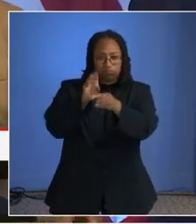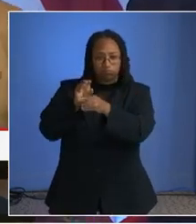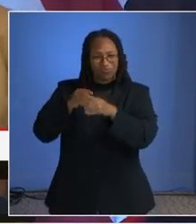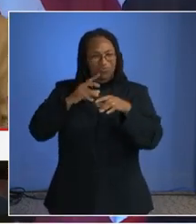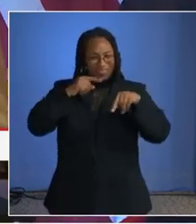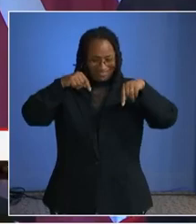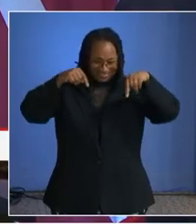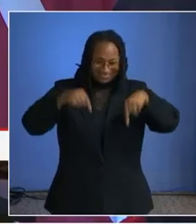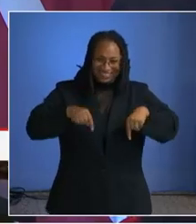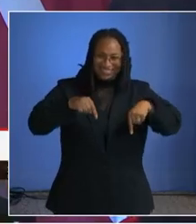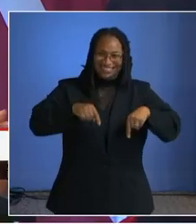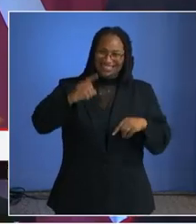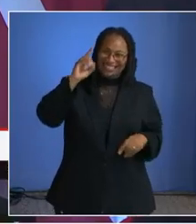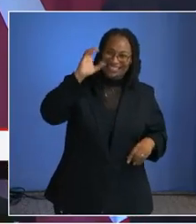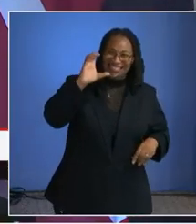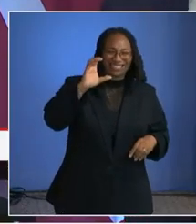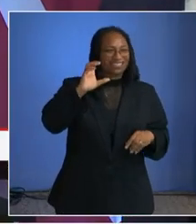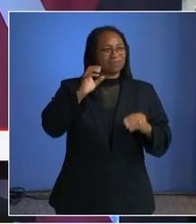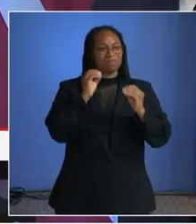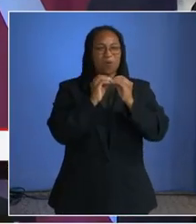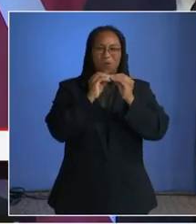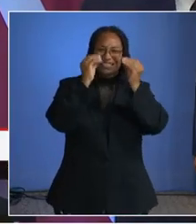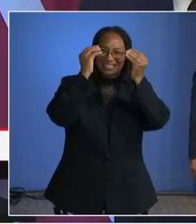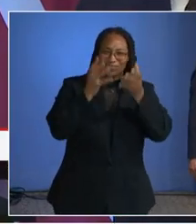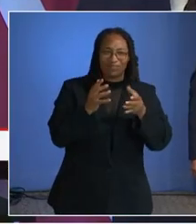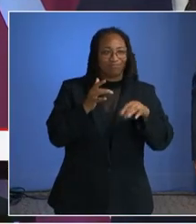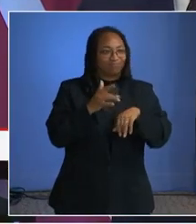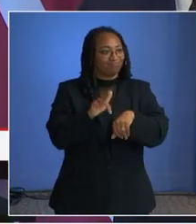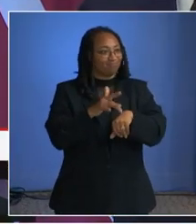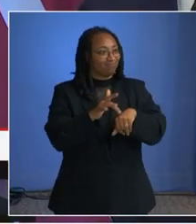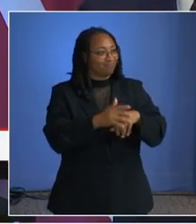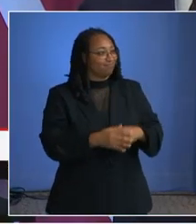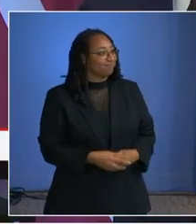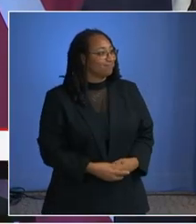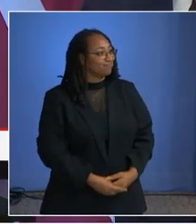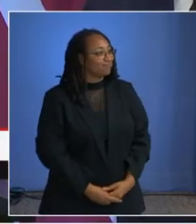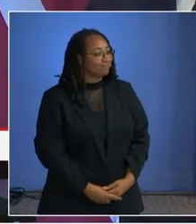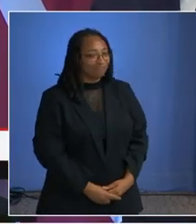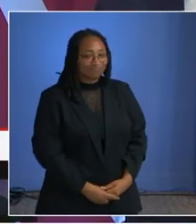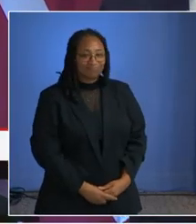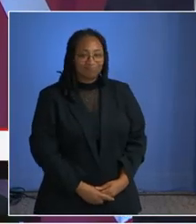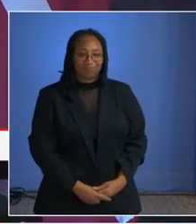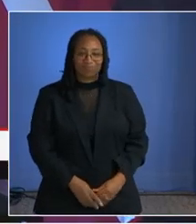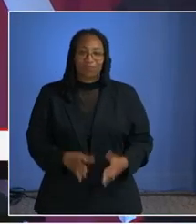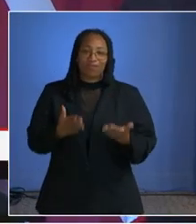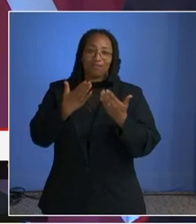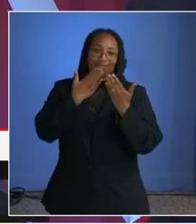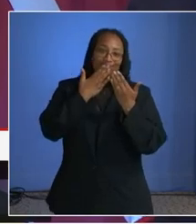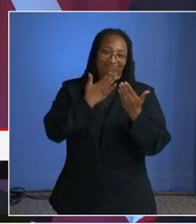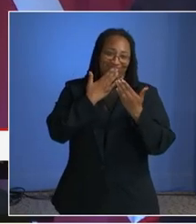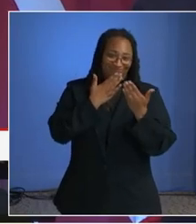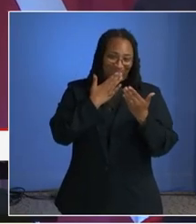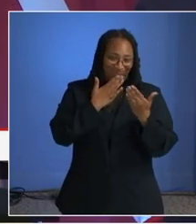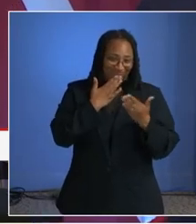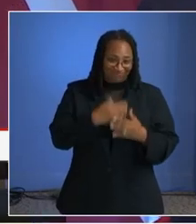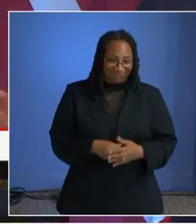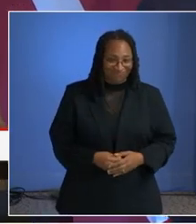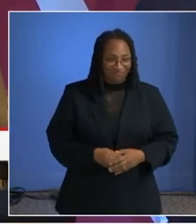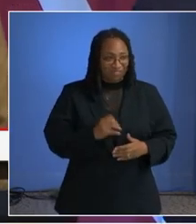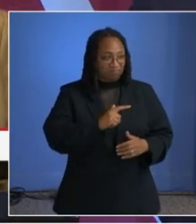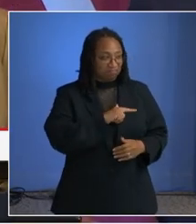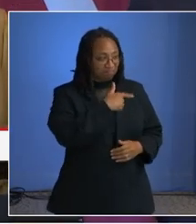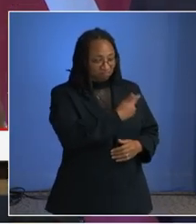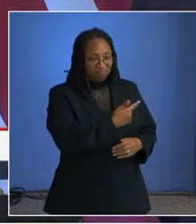Thank you. I just would like to ask the city administrator to talk a little bit more about our strategies in the DPW